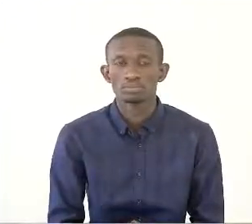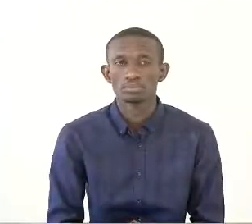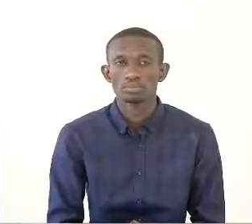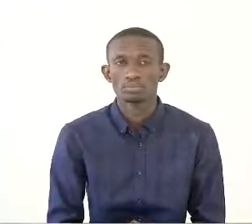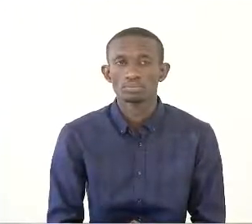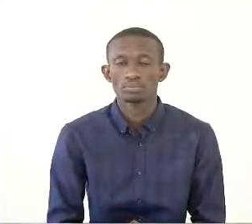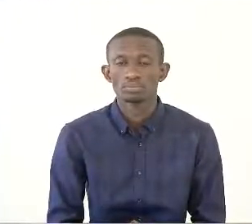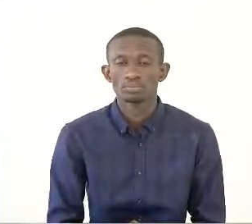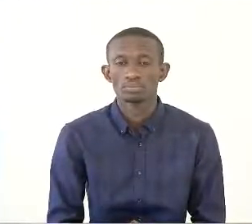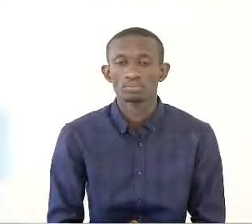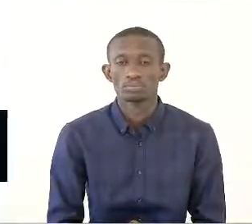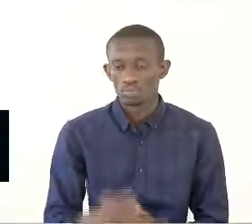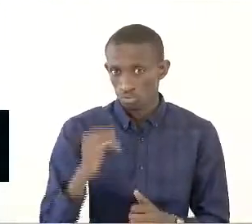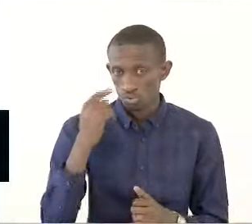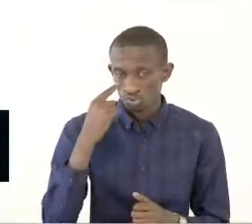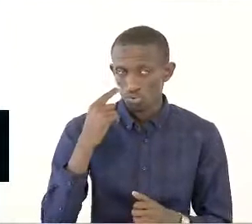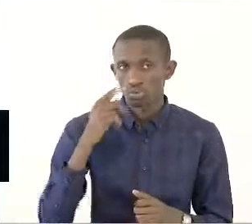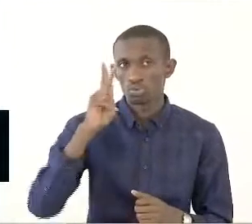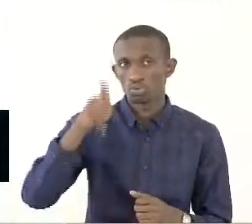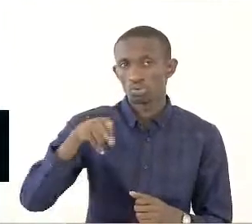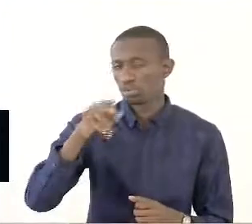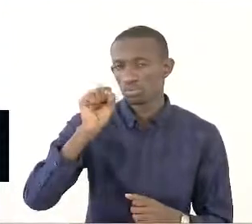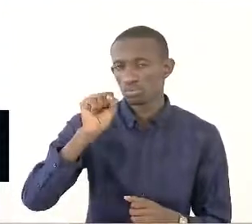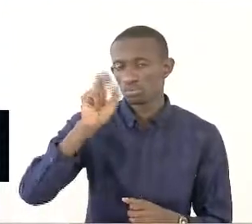spontaneous. This is a